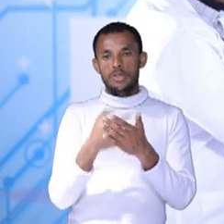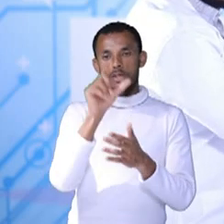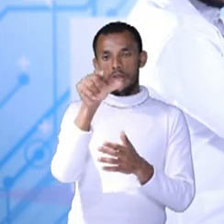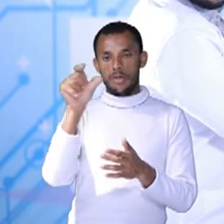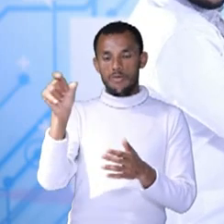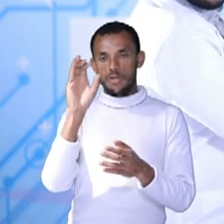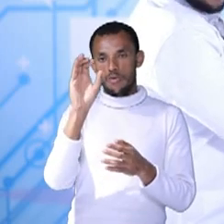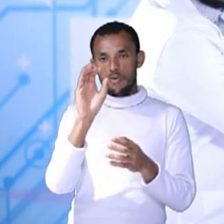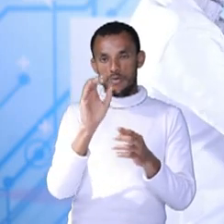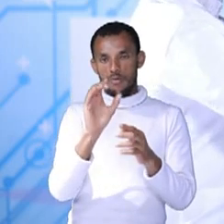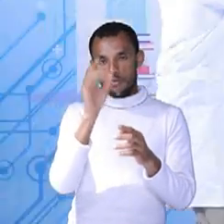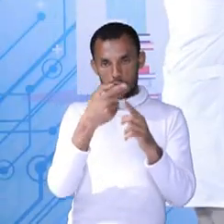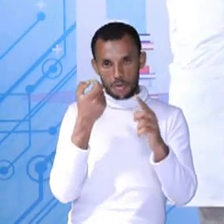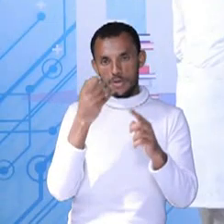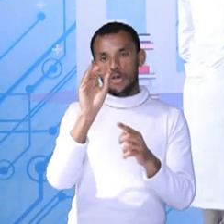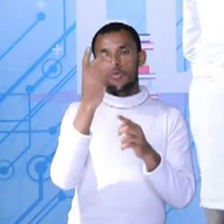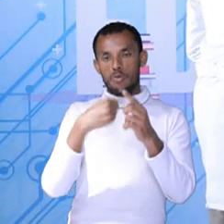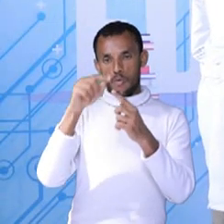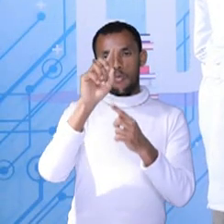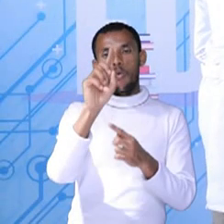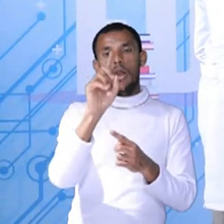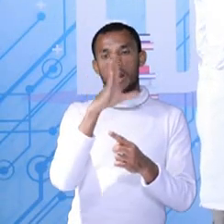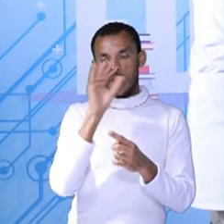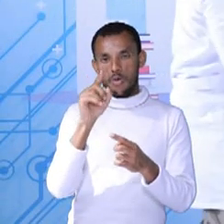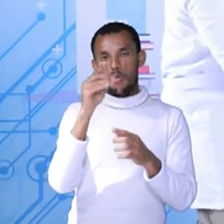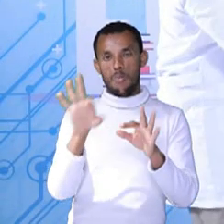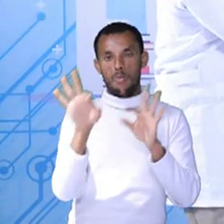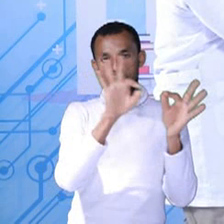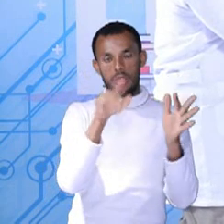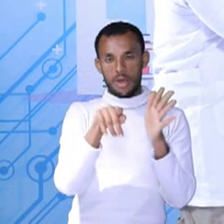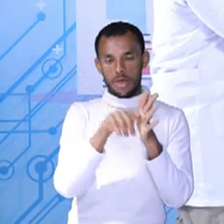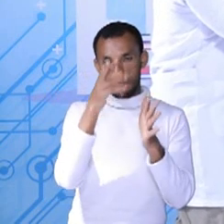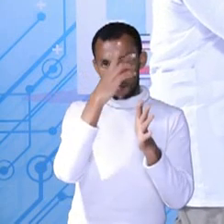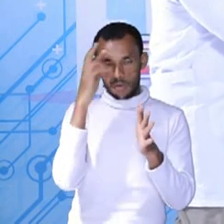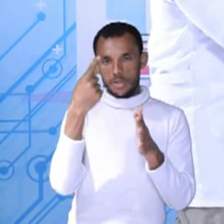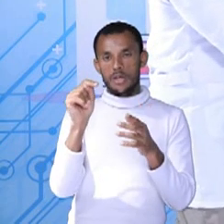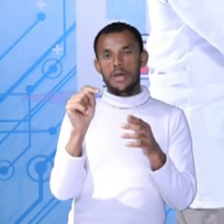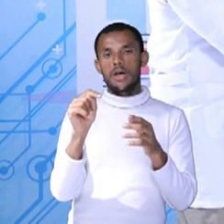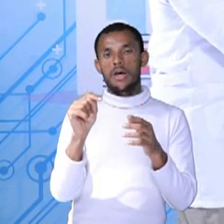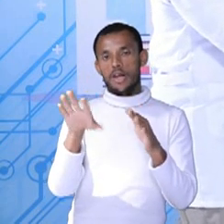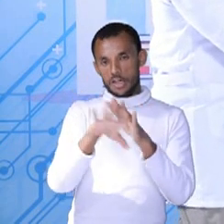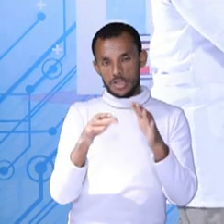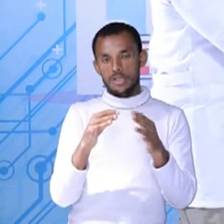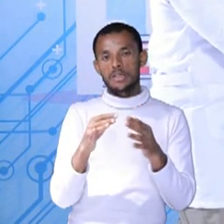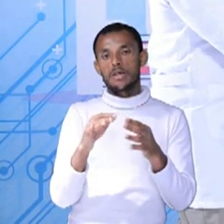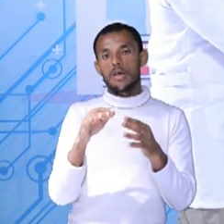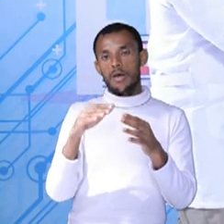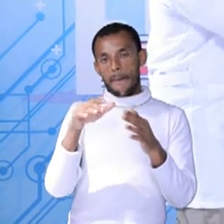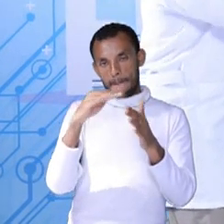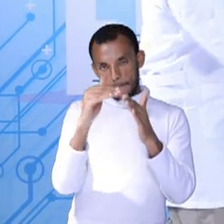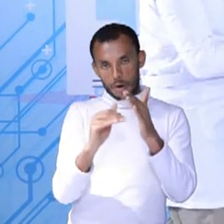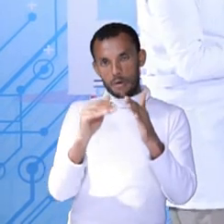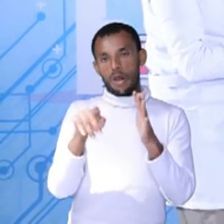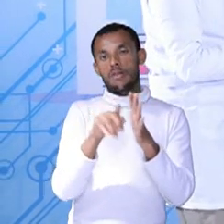interval from 0 to 1. From 0 to 1, and you put negative because the region is below x-axis. So to make